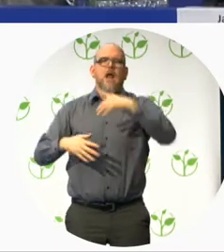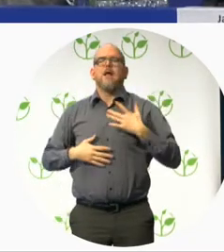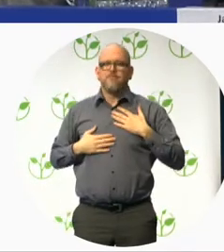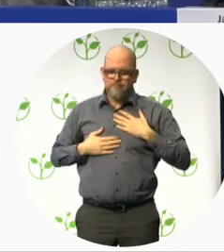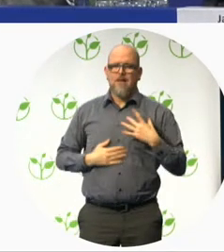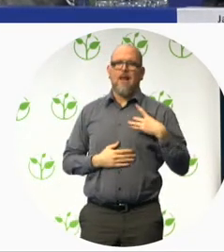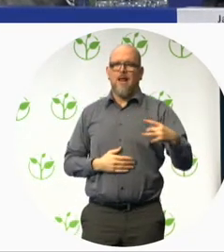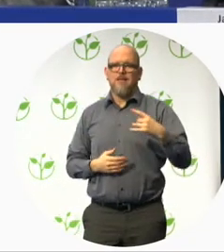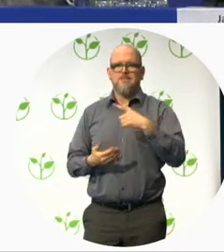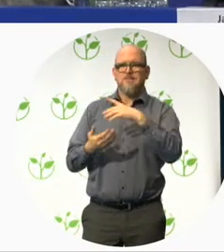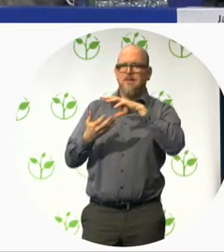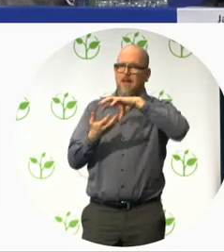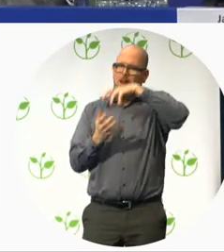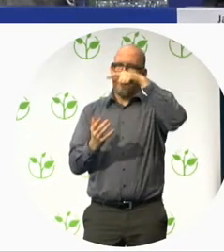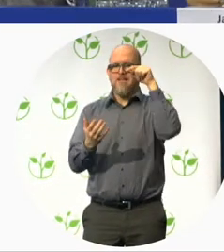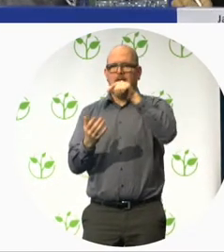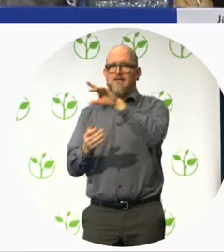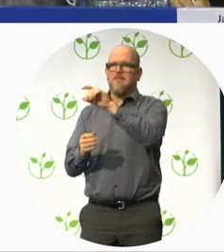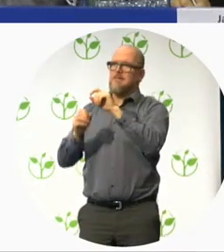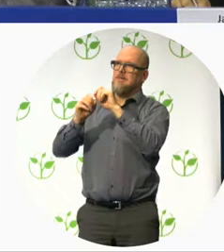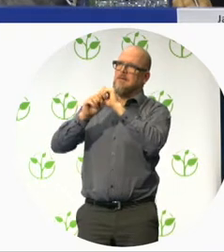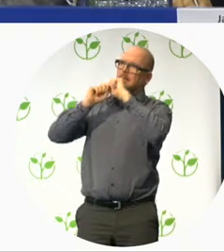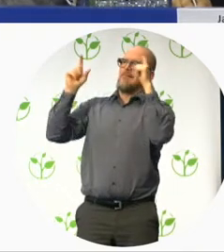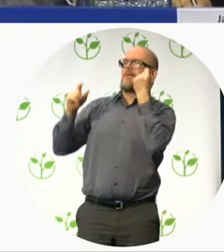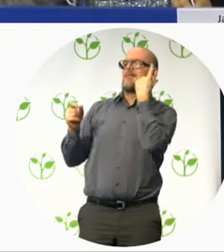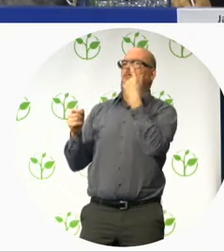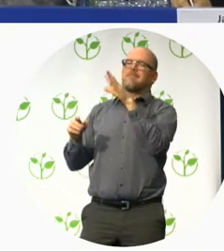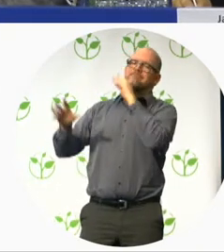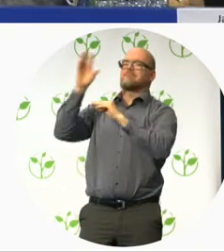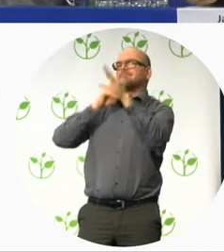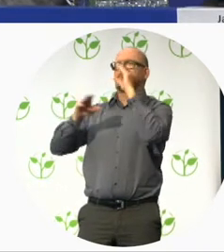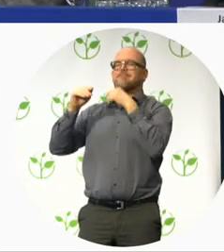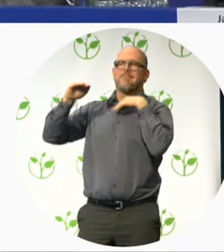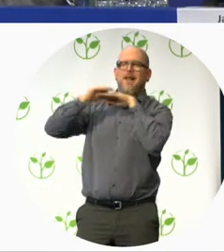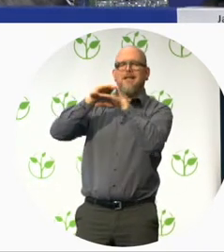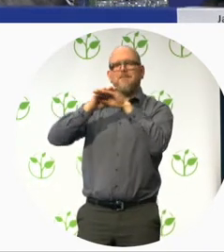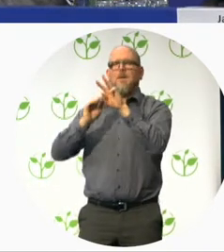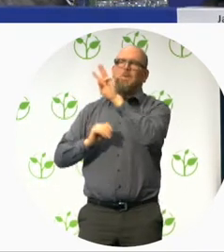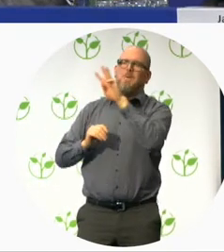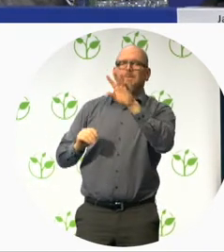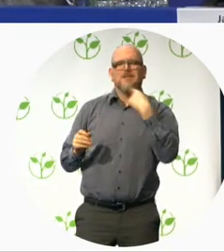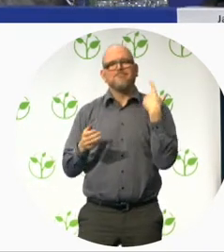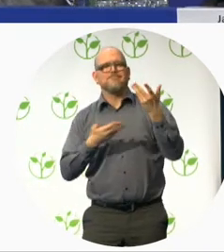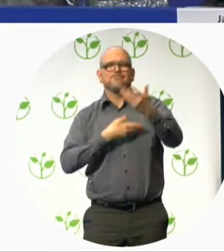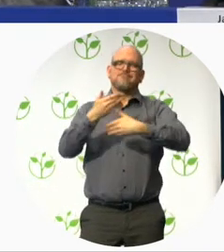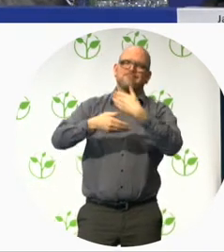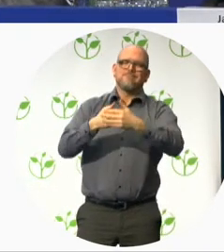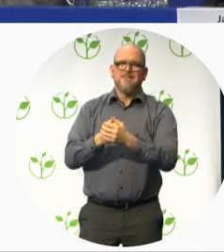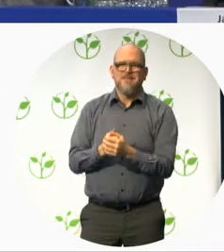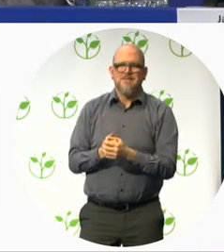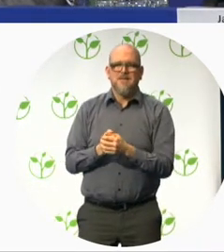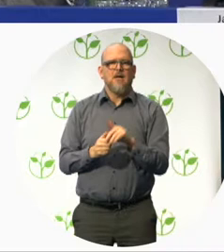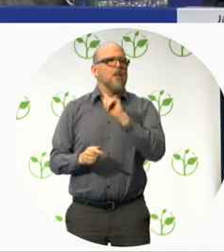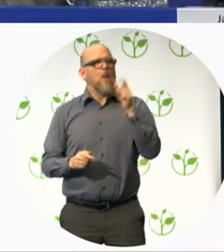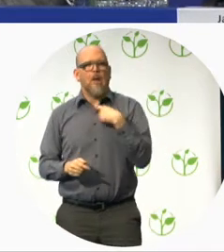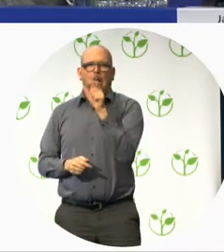to this avatar and give access to deaf persons to browse their content easily. So what we are looking for